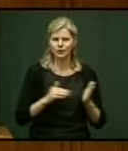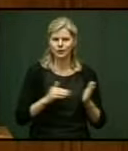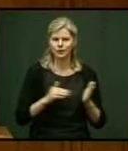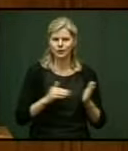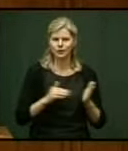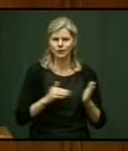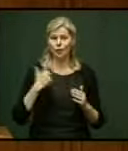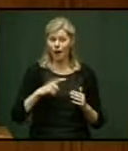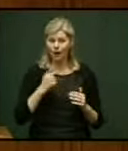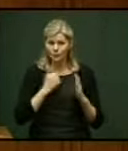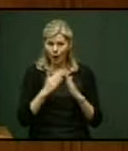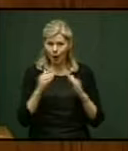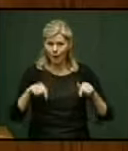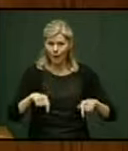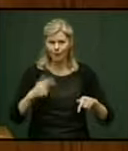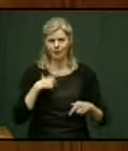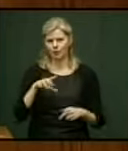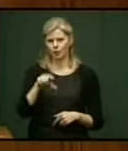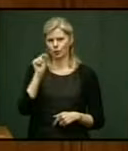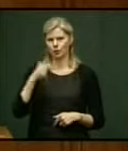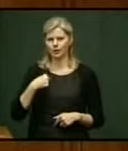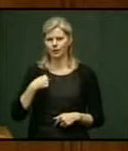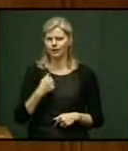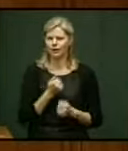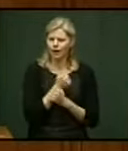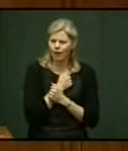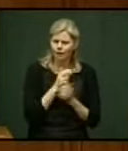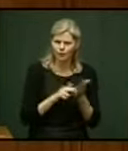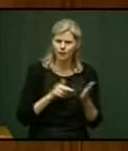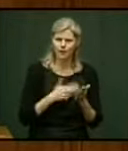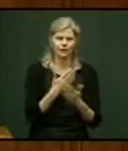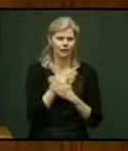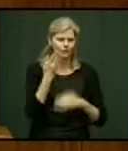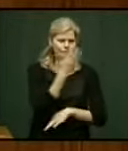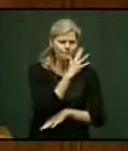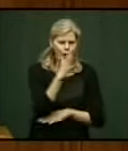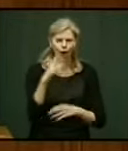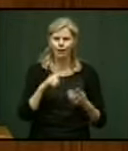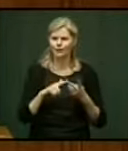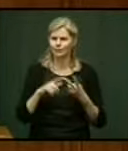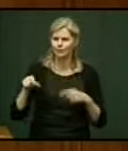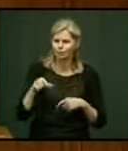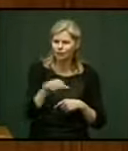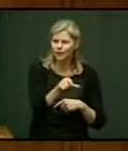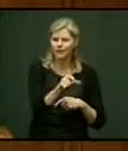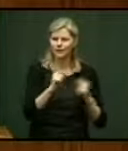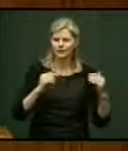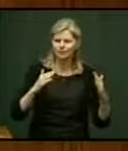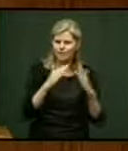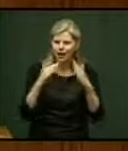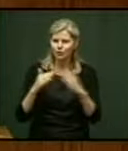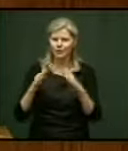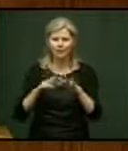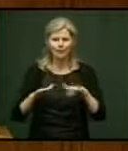love it. I love the forests. I love the lakes and rivers. I love the mountains and the beaches.